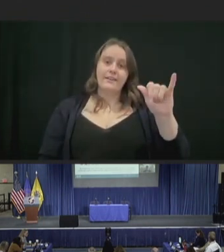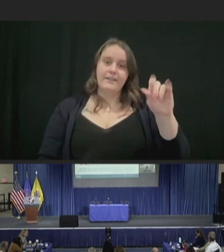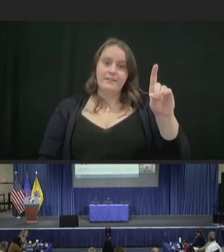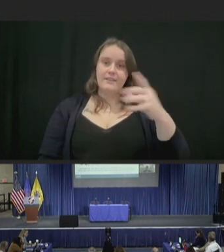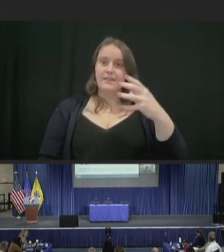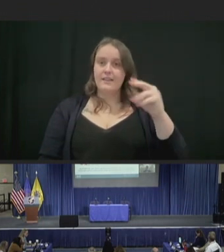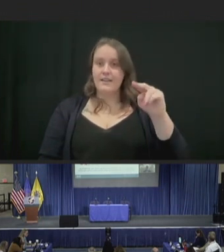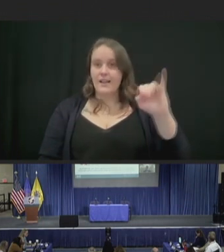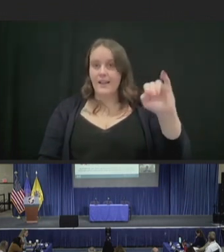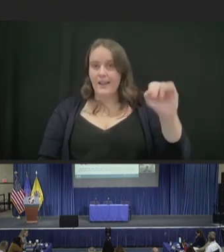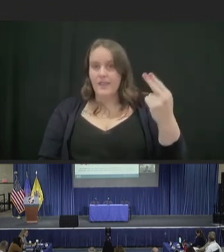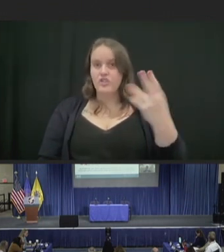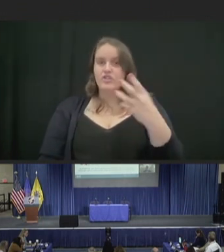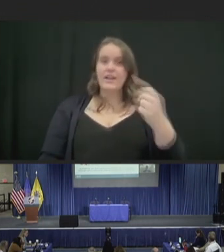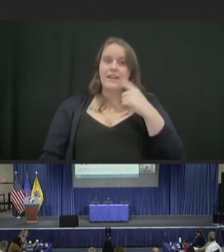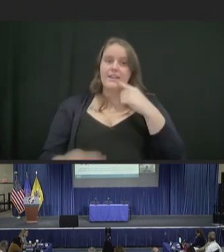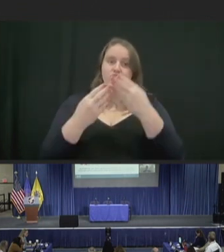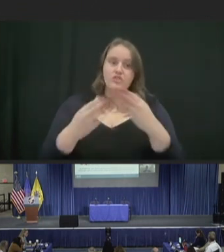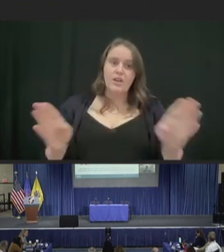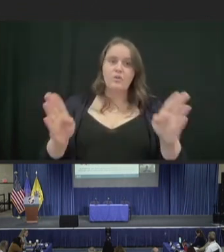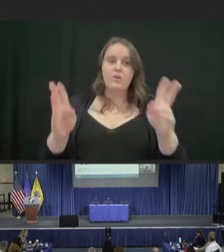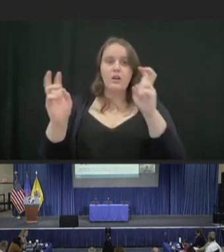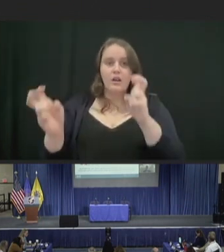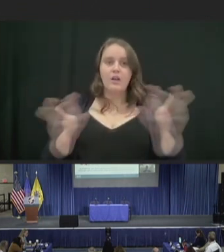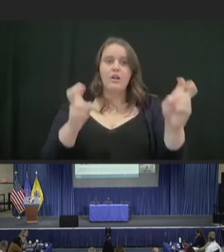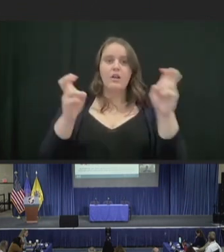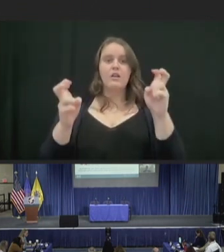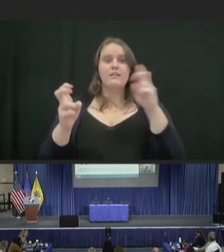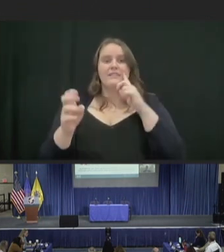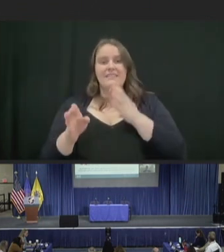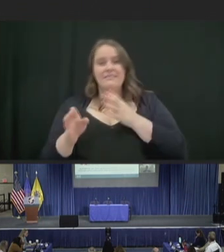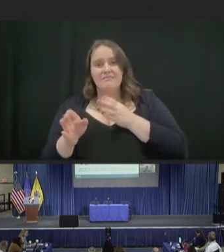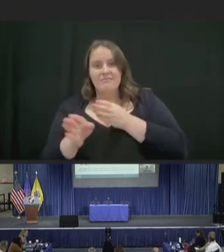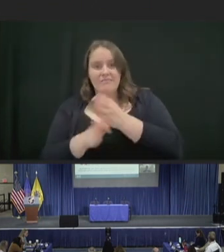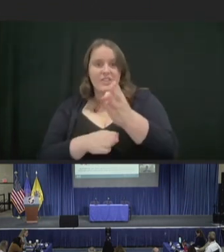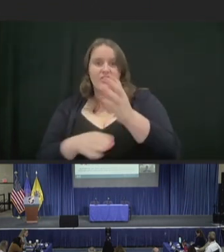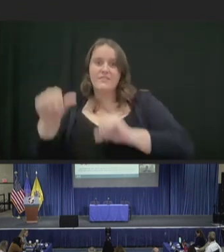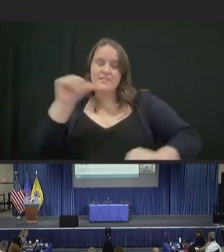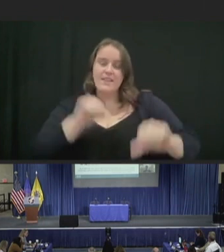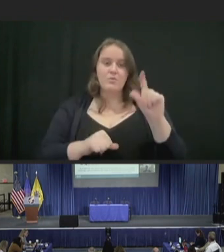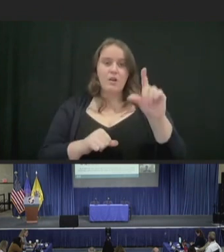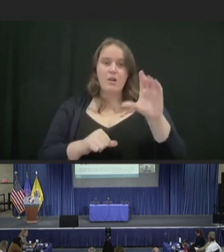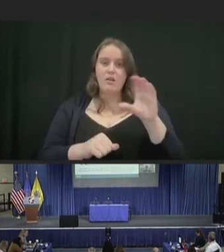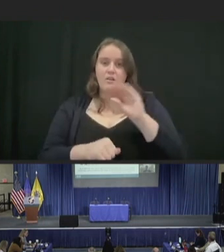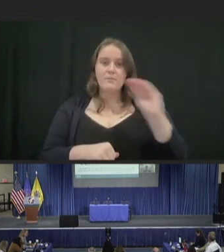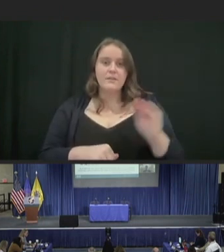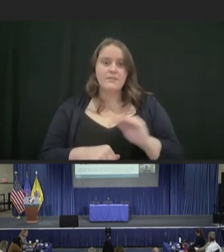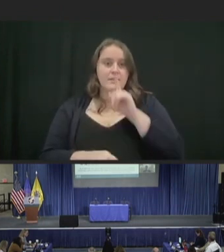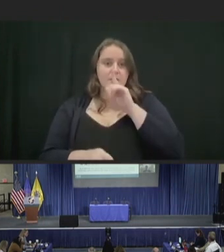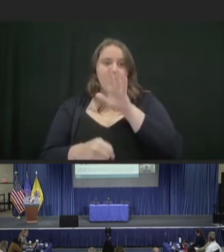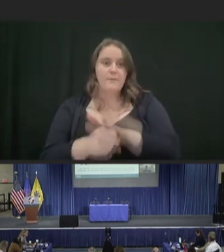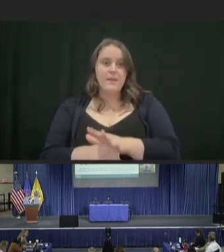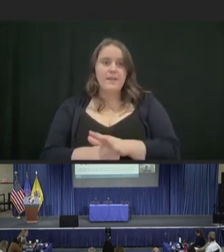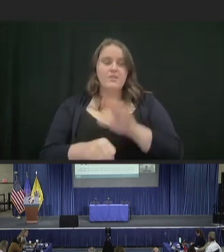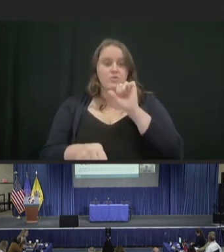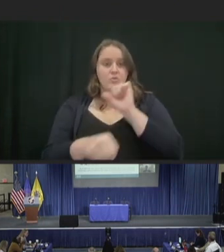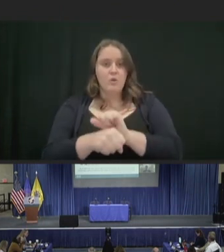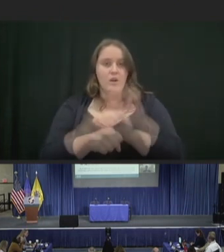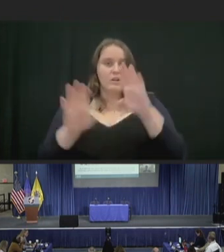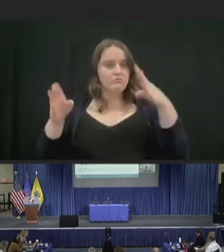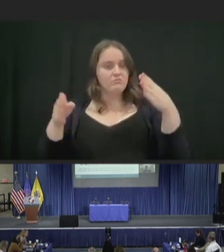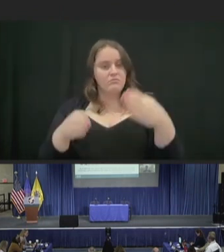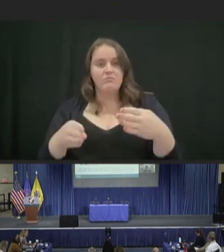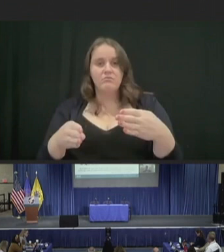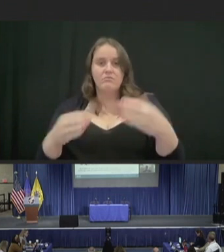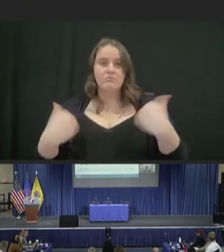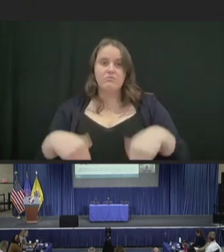in general, the scientific field are 100% committed to continuing to work full speed and very deeply on the development